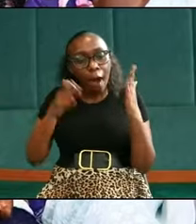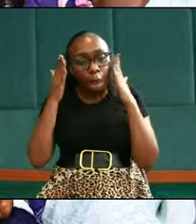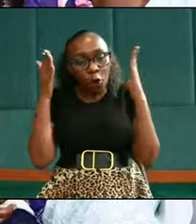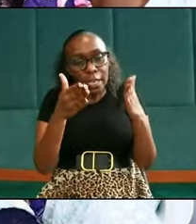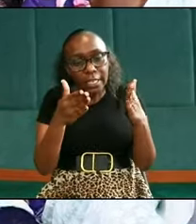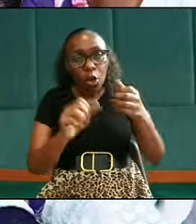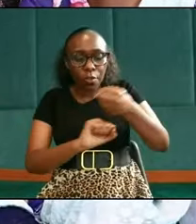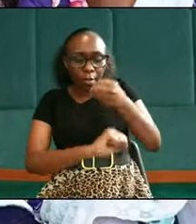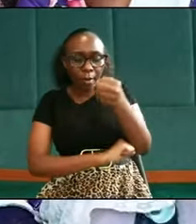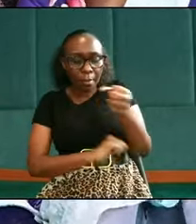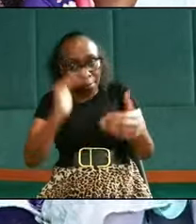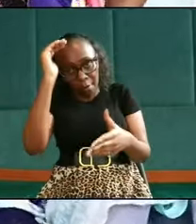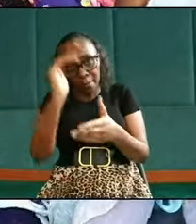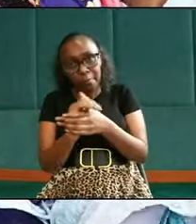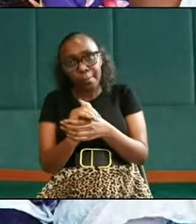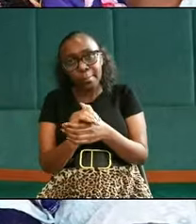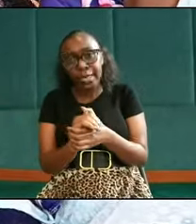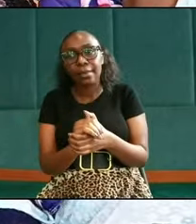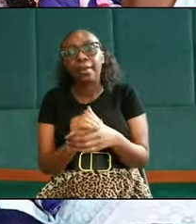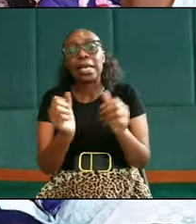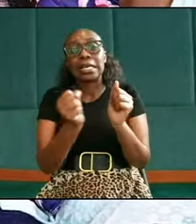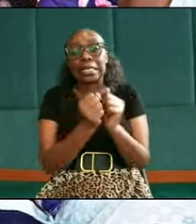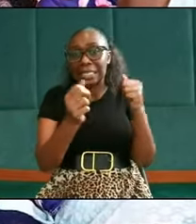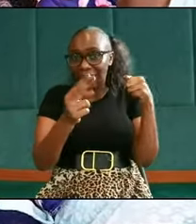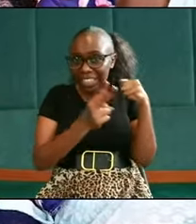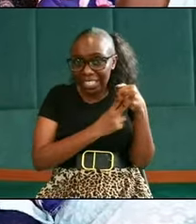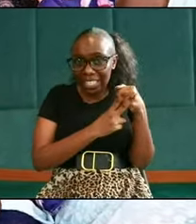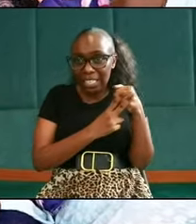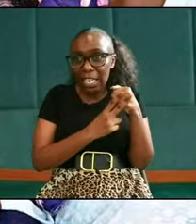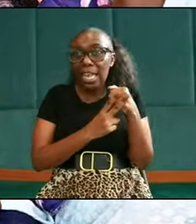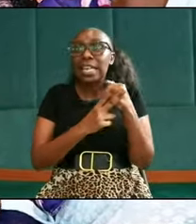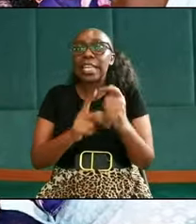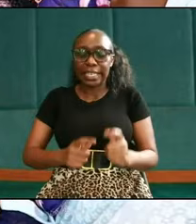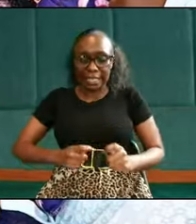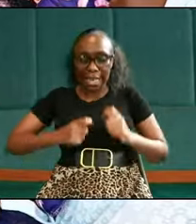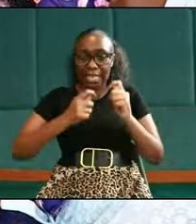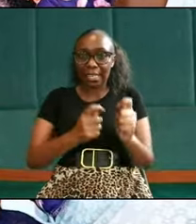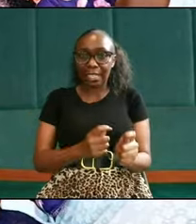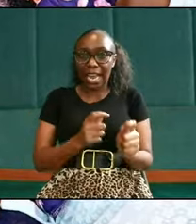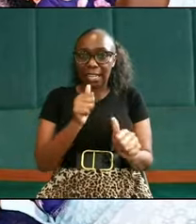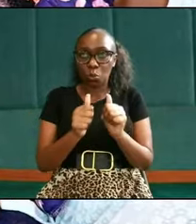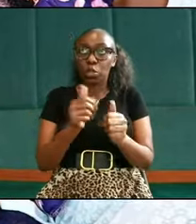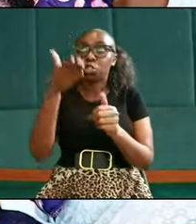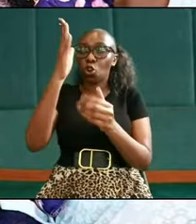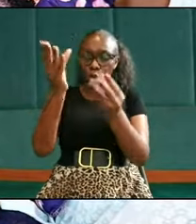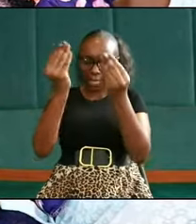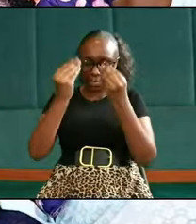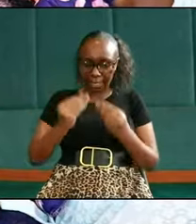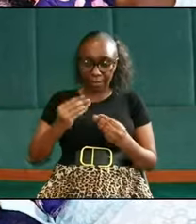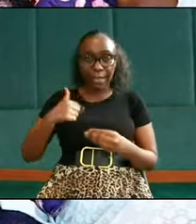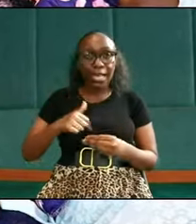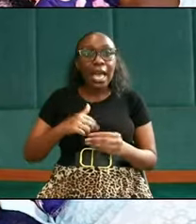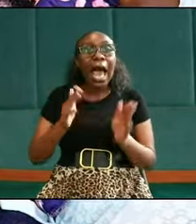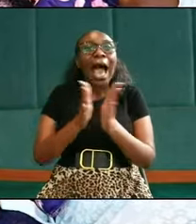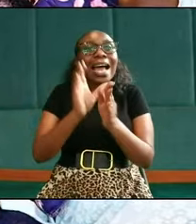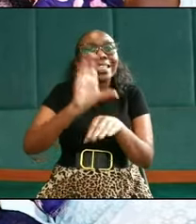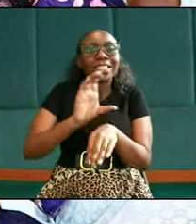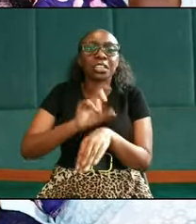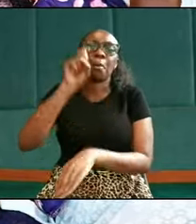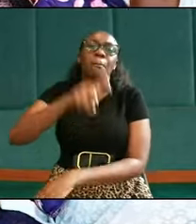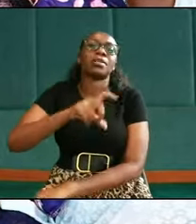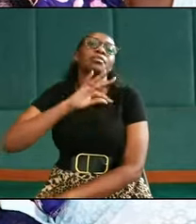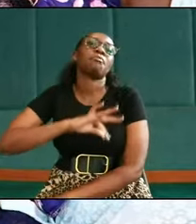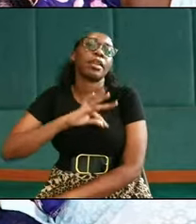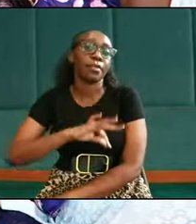17, that there is the gift that God has given us and that the church should gain from this gift that God has given us. And look at